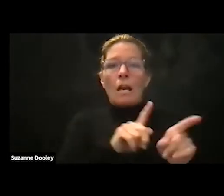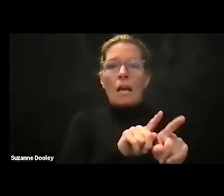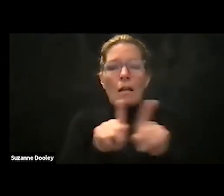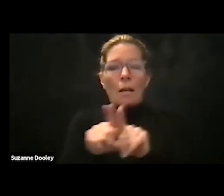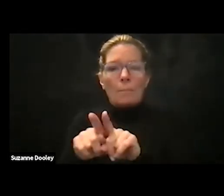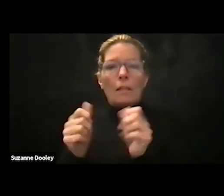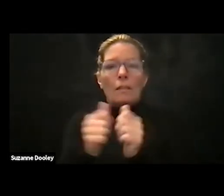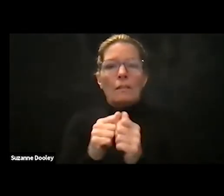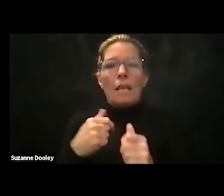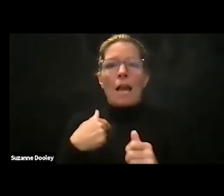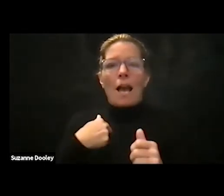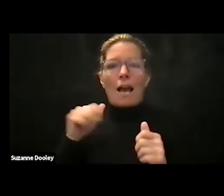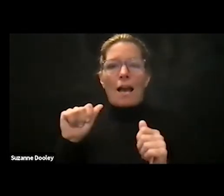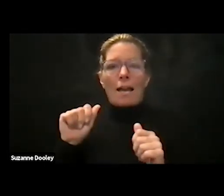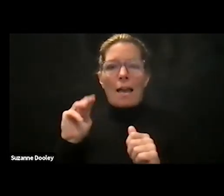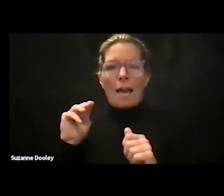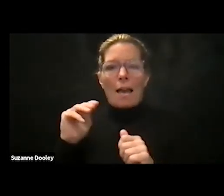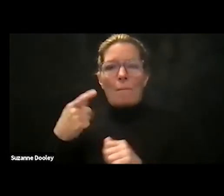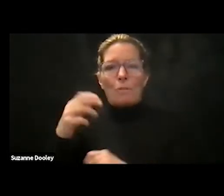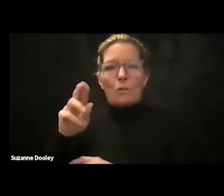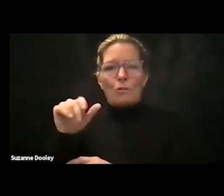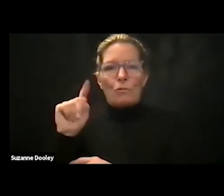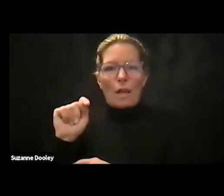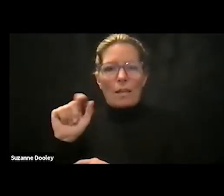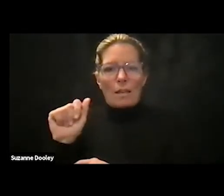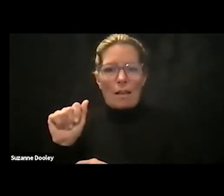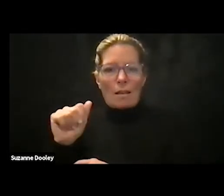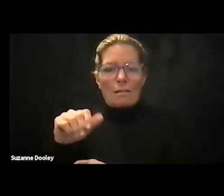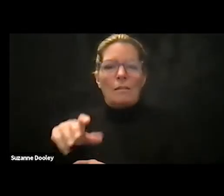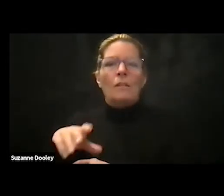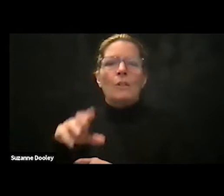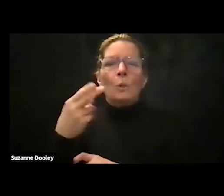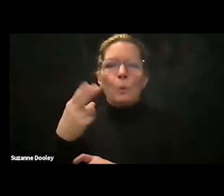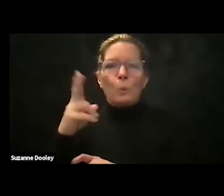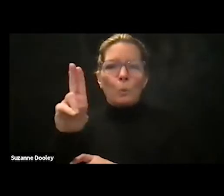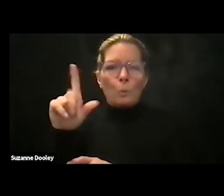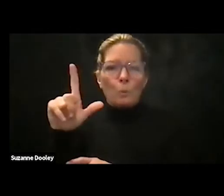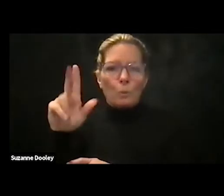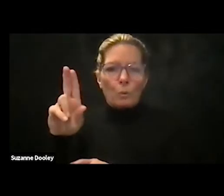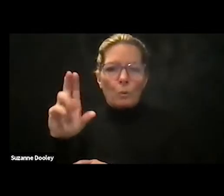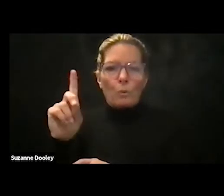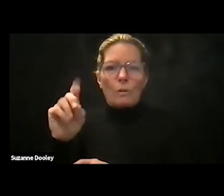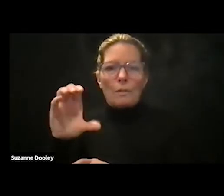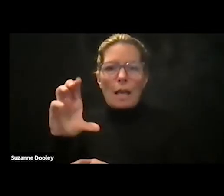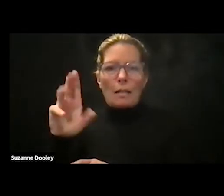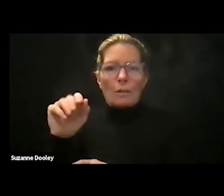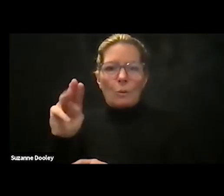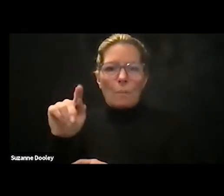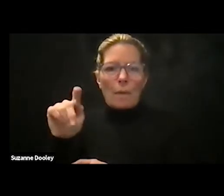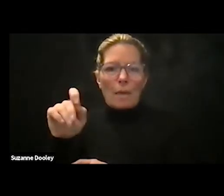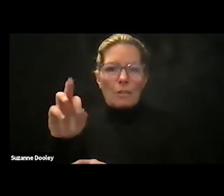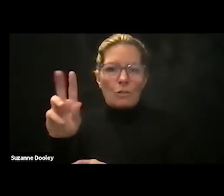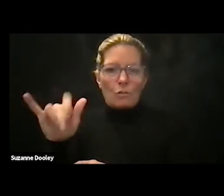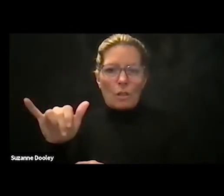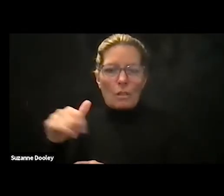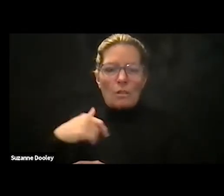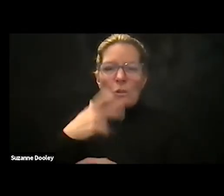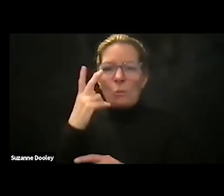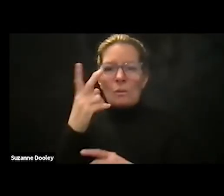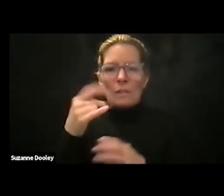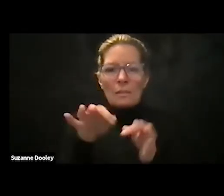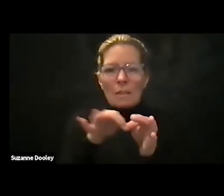documentary, I Am Greta. And we'll drop links throughout the day in the chat where you can learn more about the campaign focus and resources and